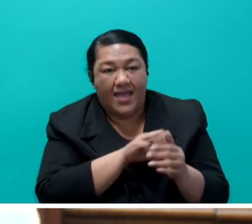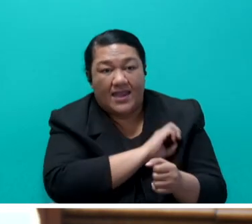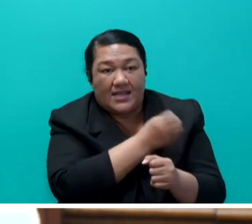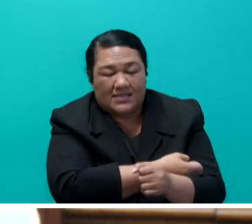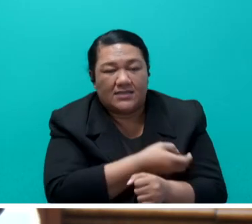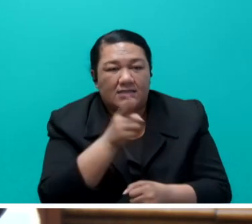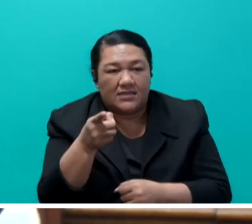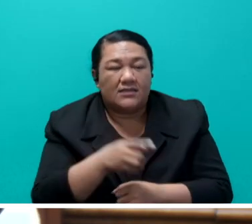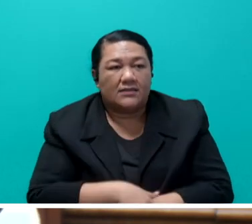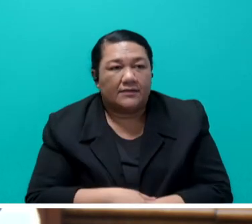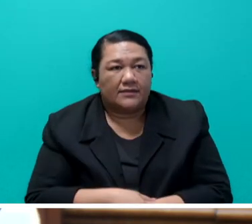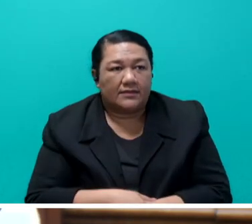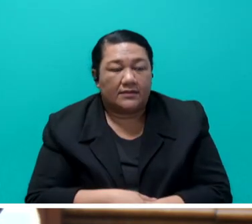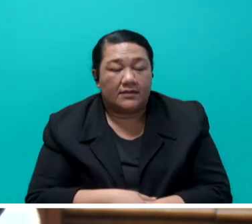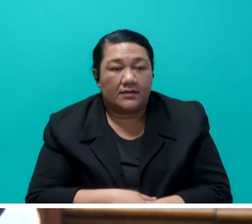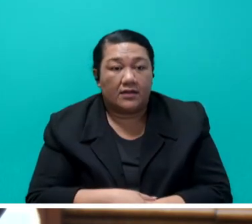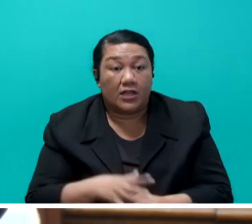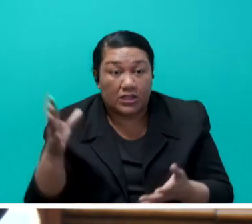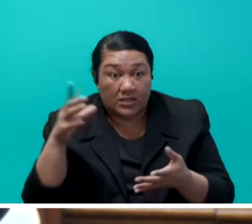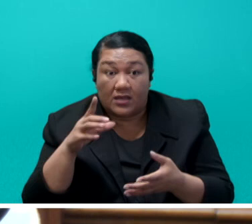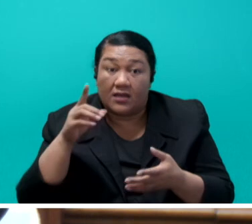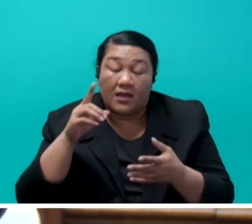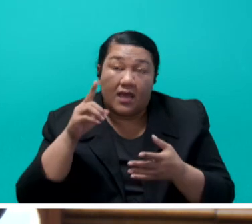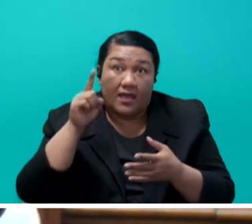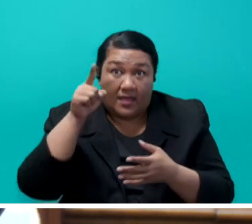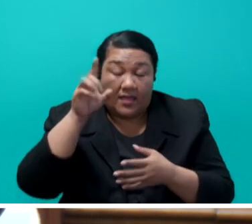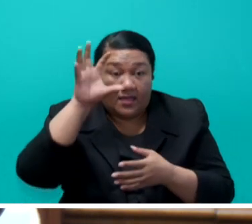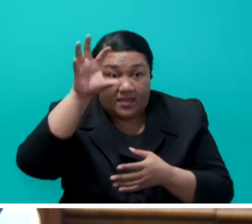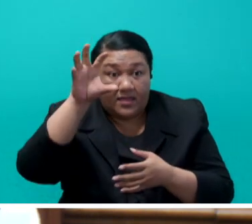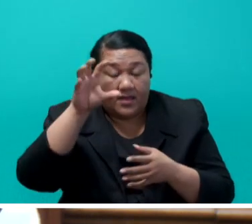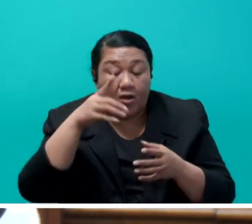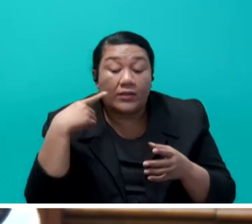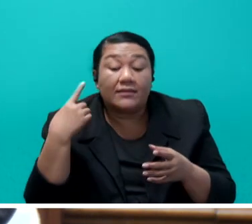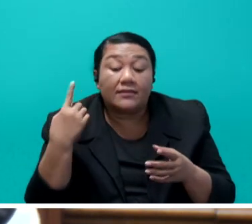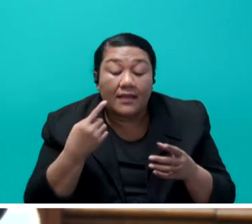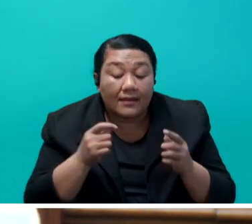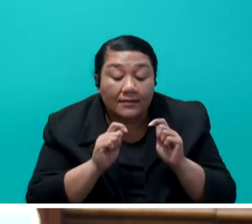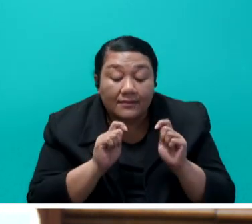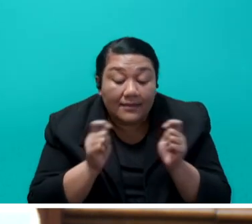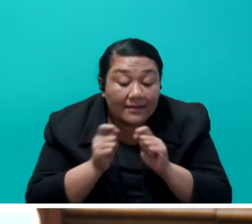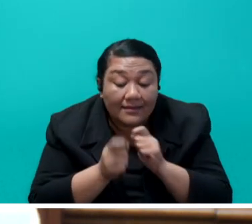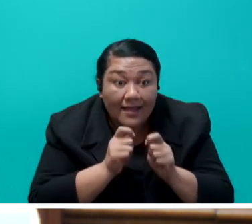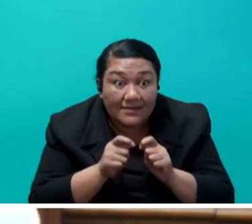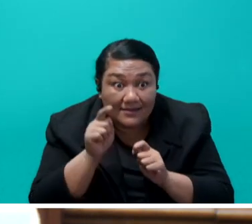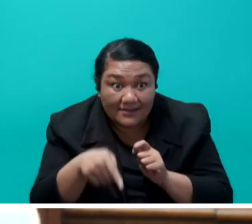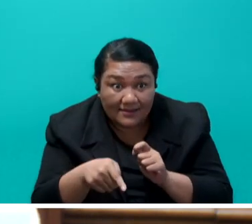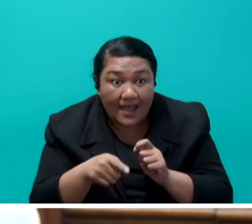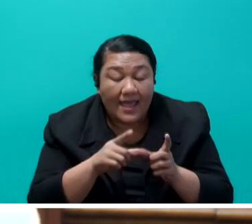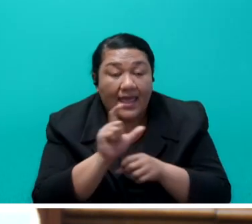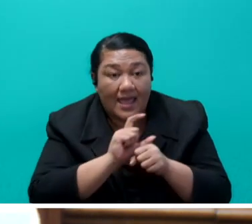release of treated water from the plant is scientifically acceptable, is